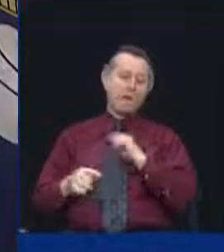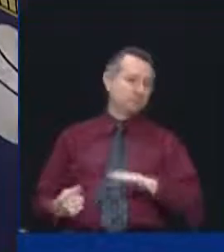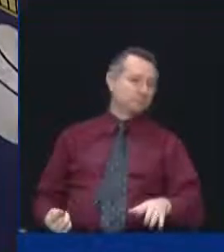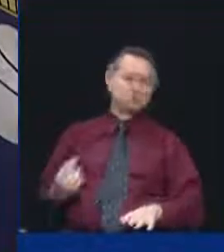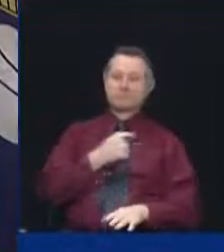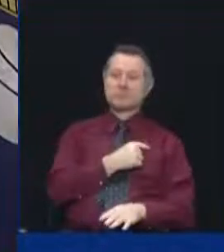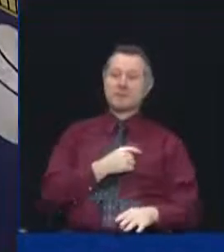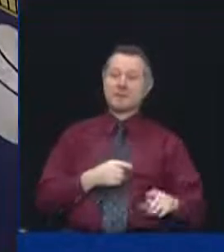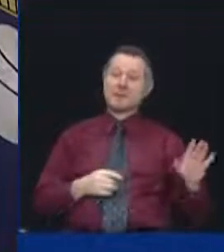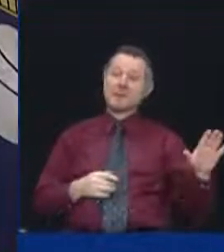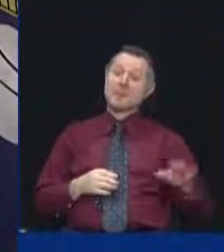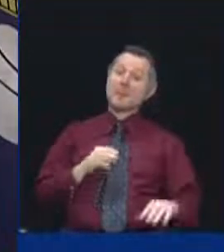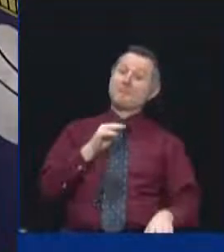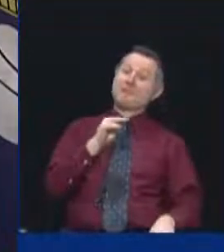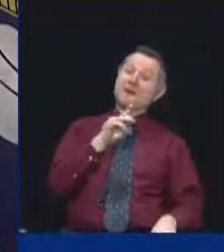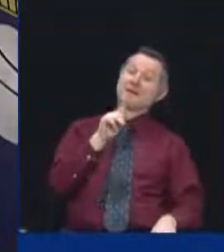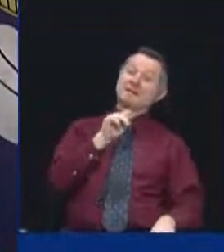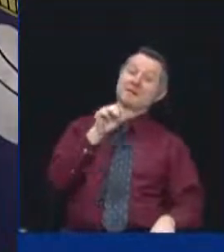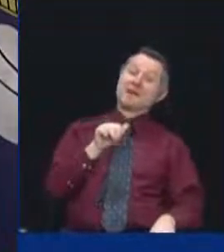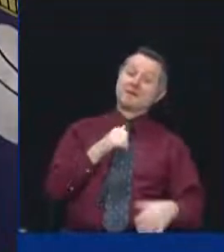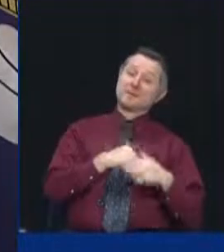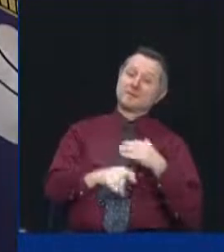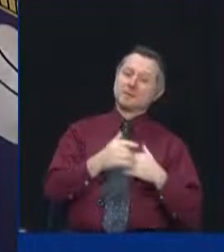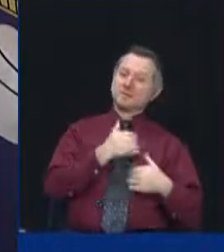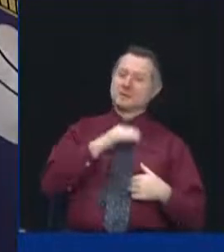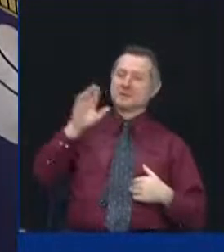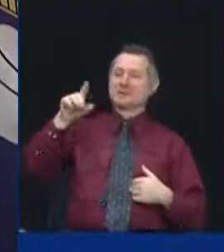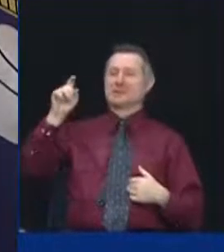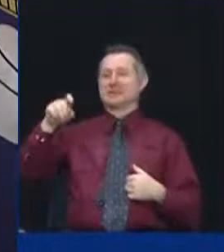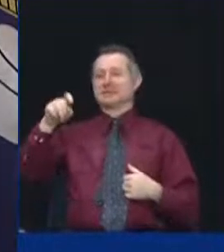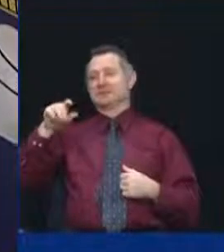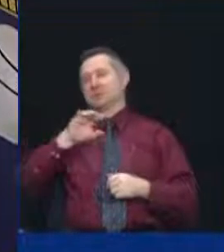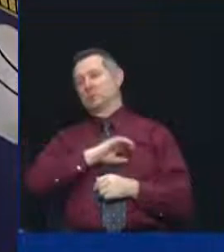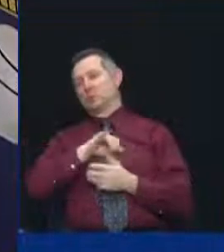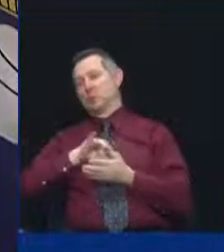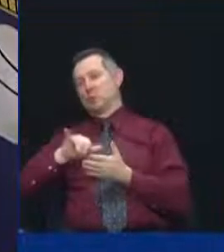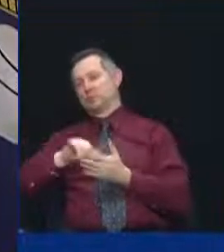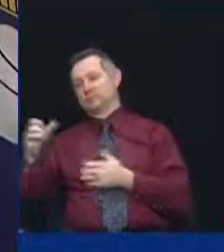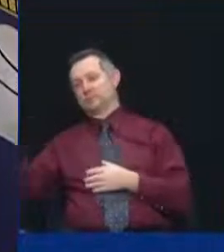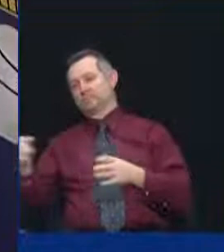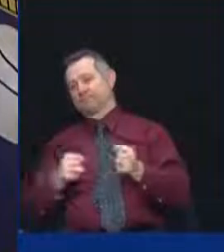saying is, we need the NYPD in the subways.